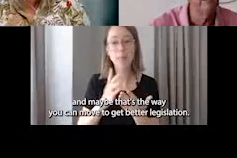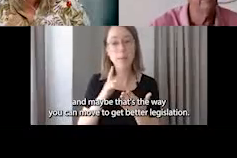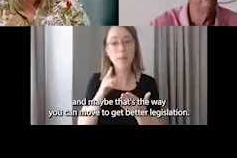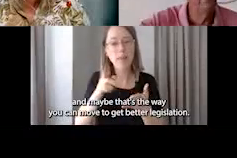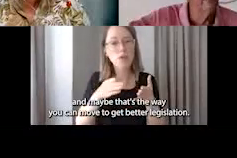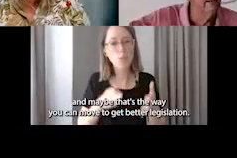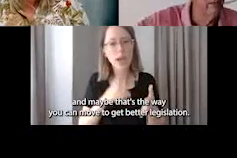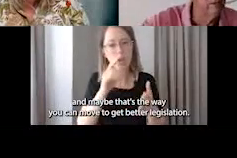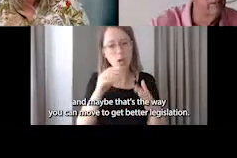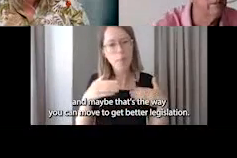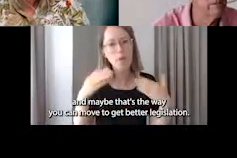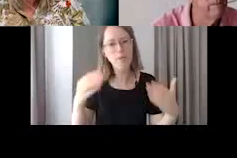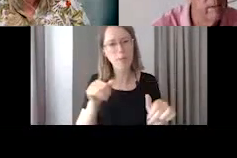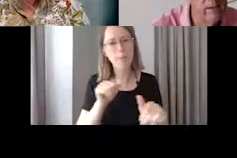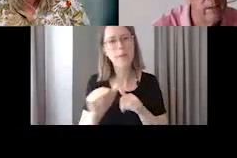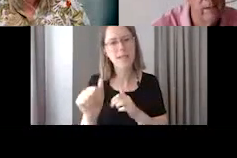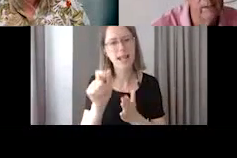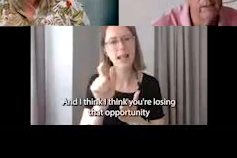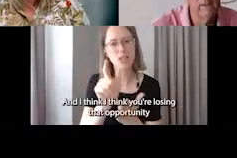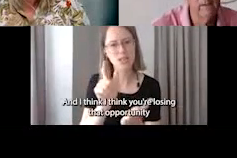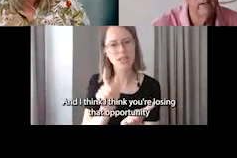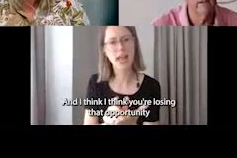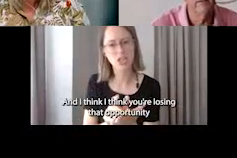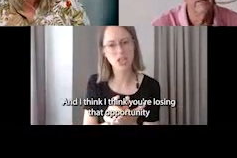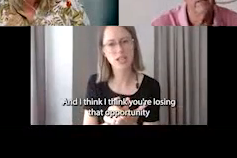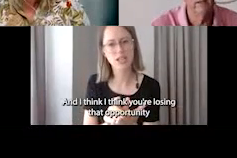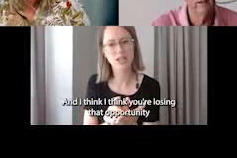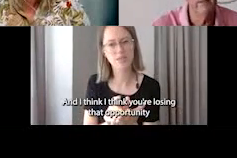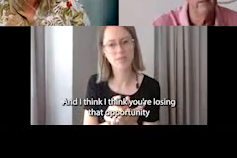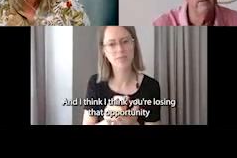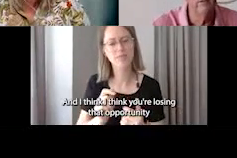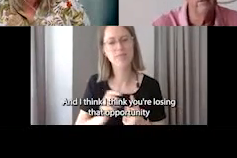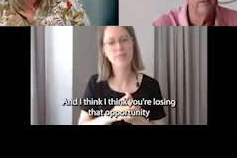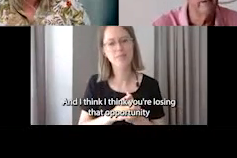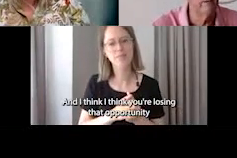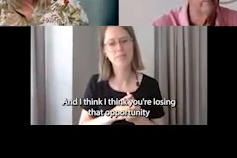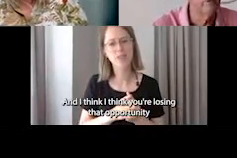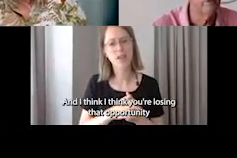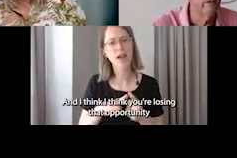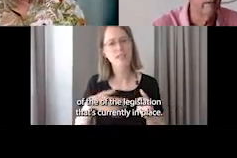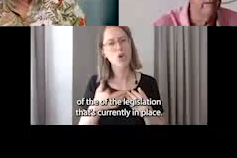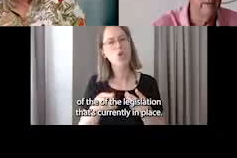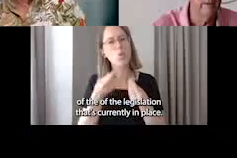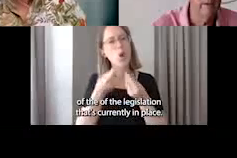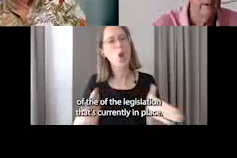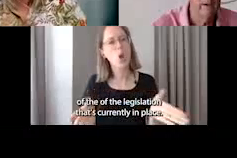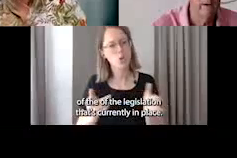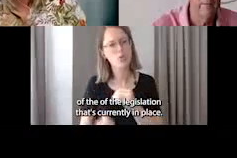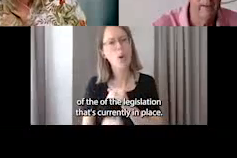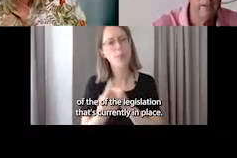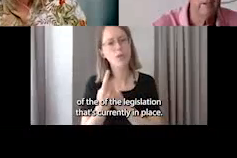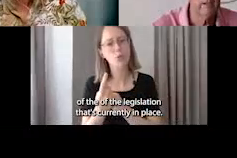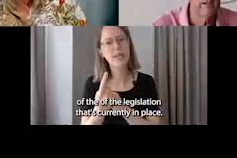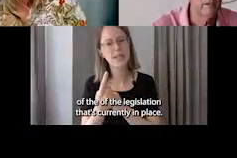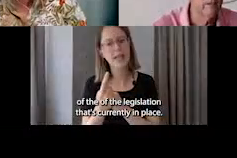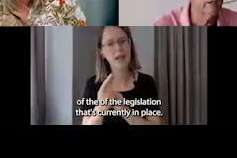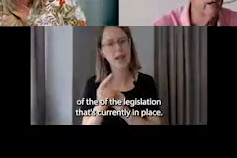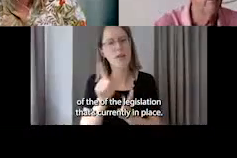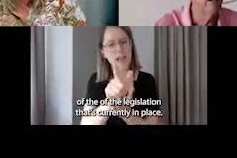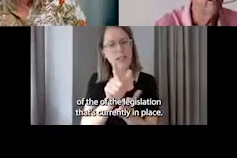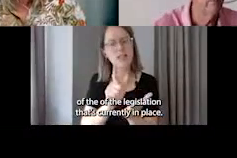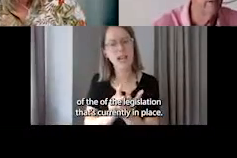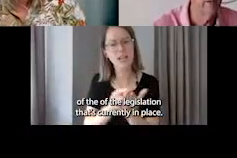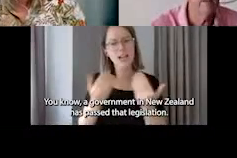move to get better legislation. And I think you're losing that opportunity of the legislation